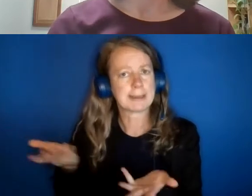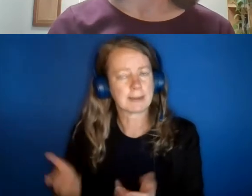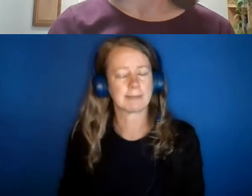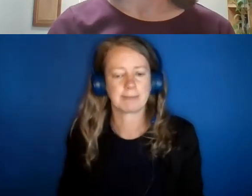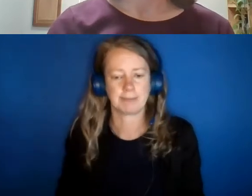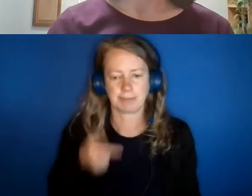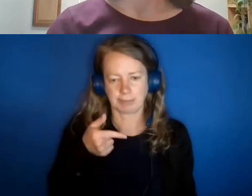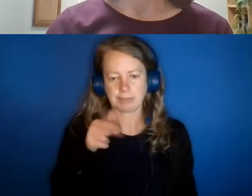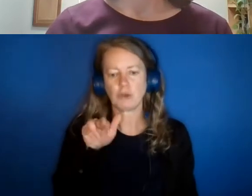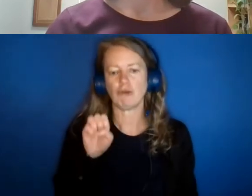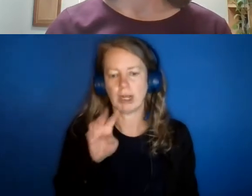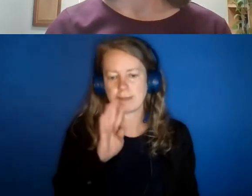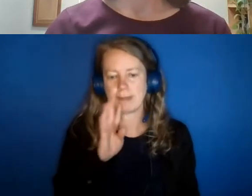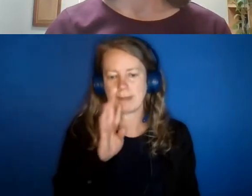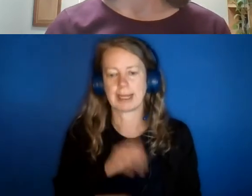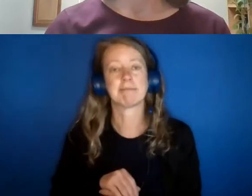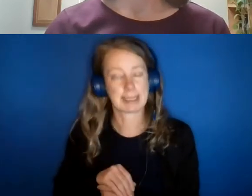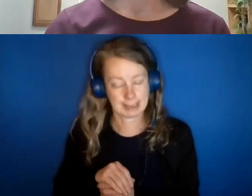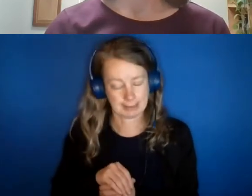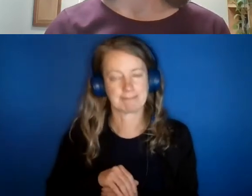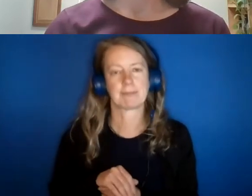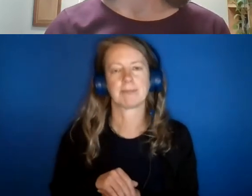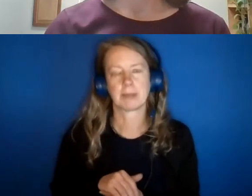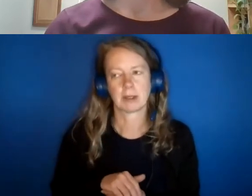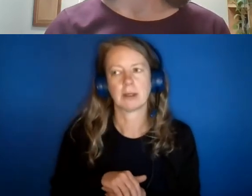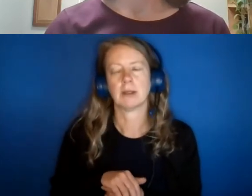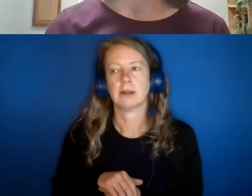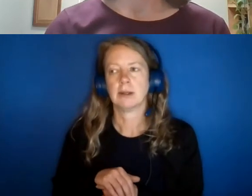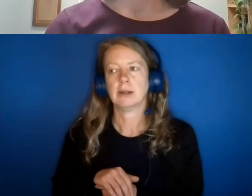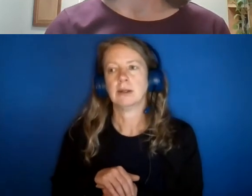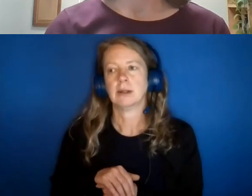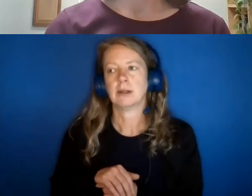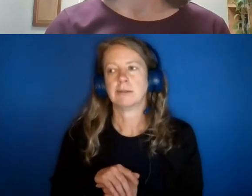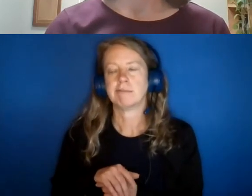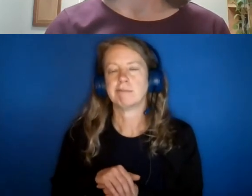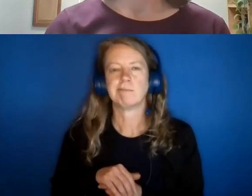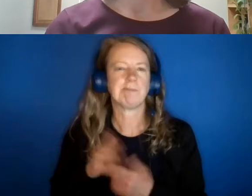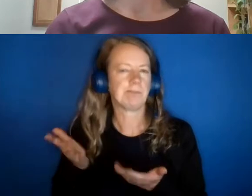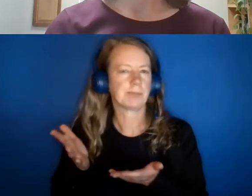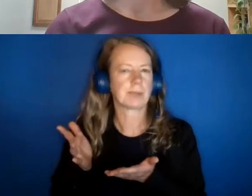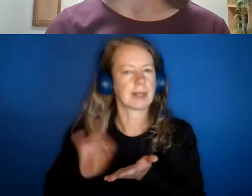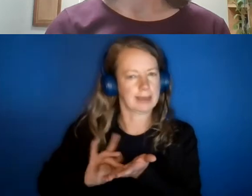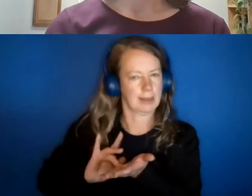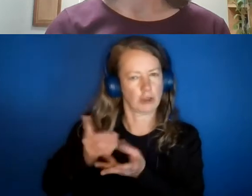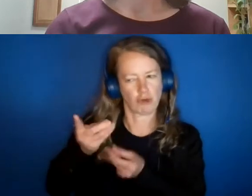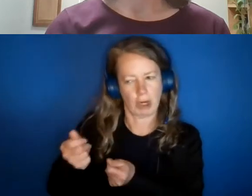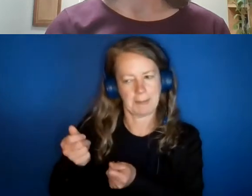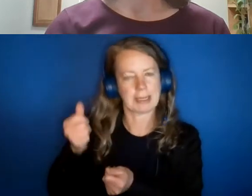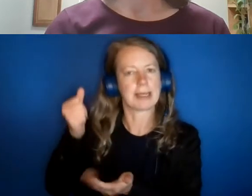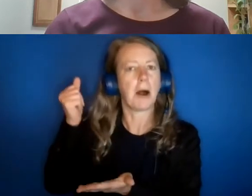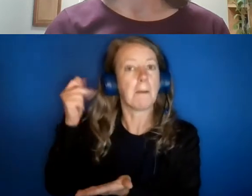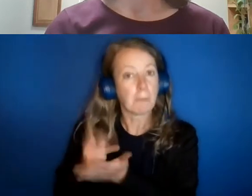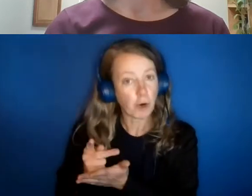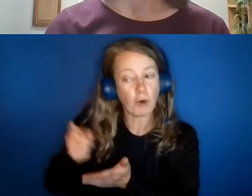So they're implicated or, they're approved for people who have mild to